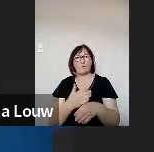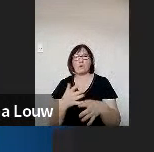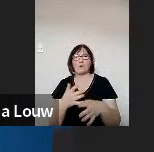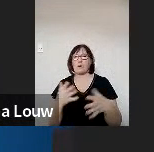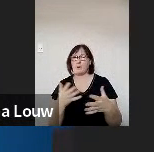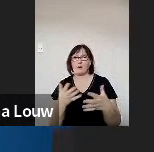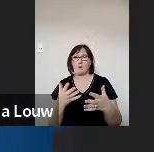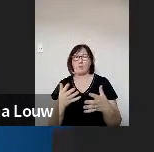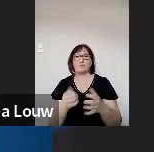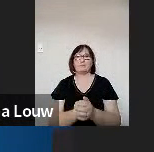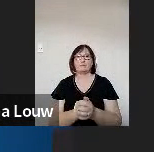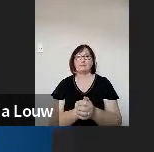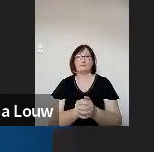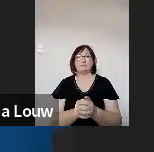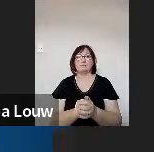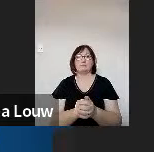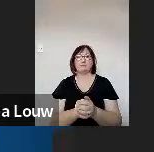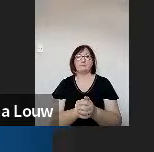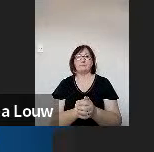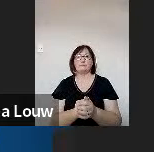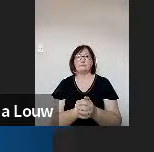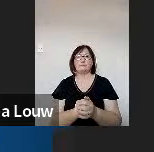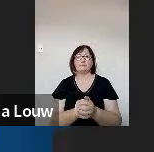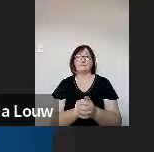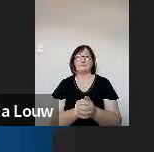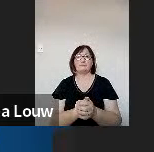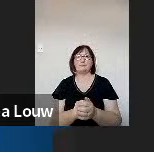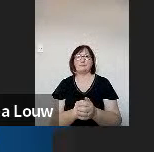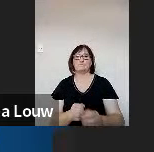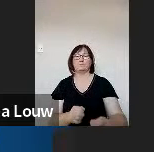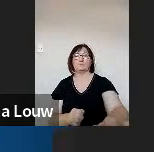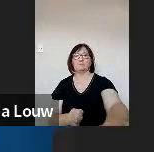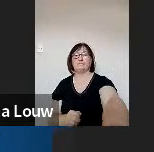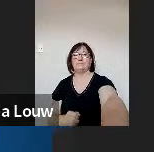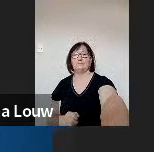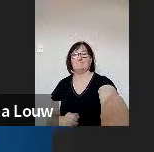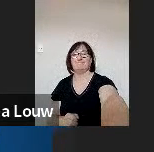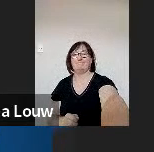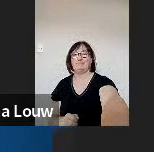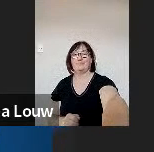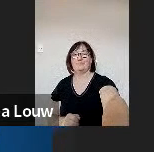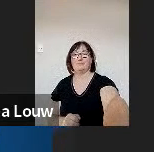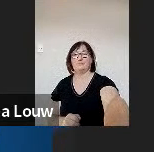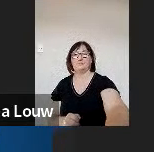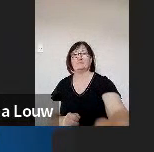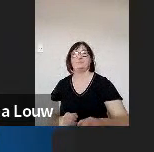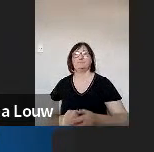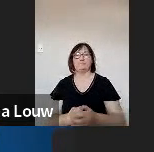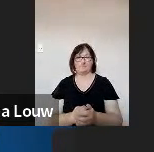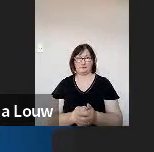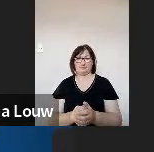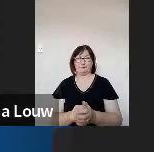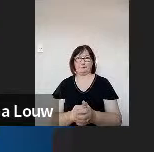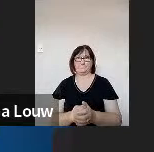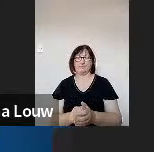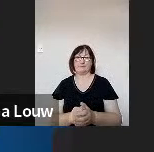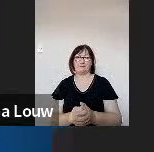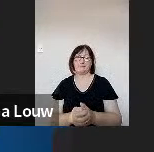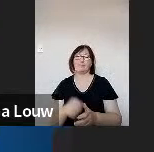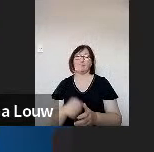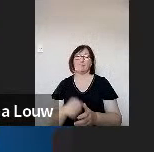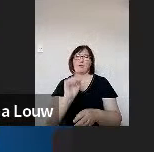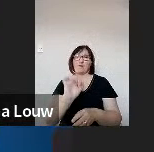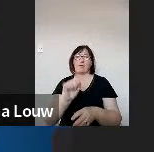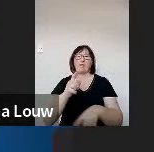team support member in the anti-smuggling unit at OR Tambo International Airport. During her tenure, which opens 20